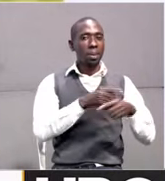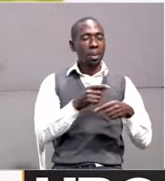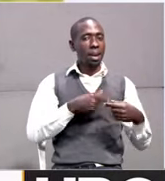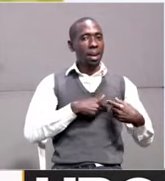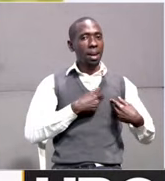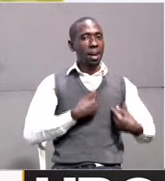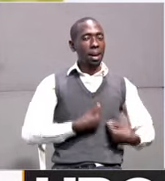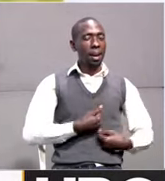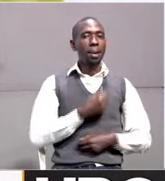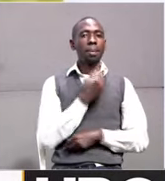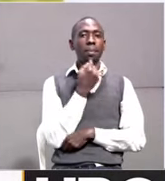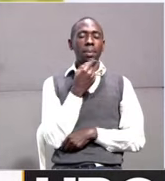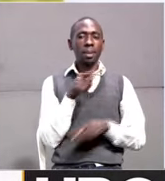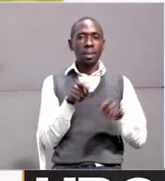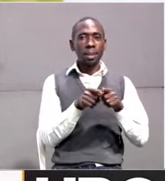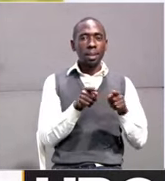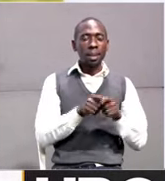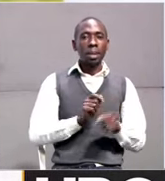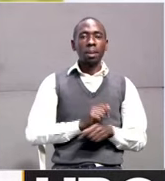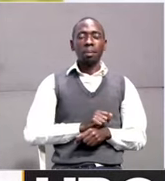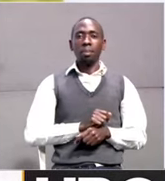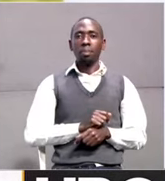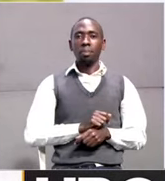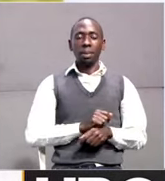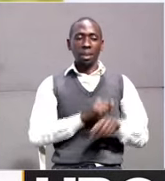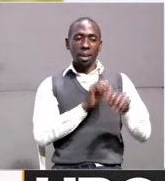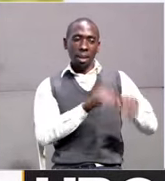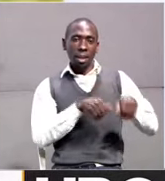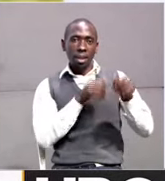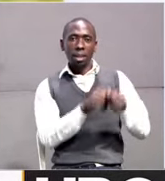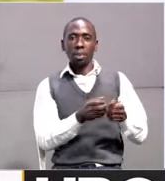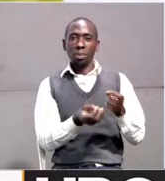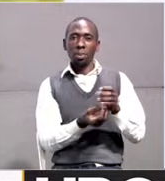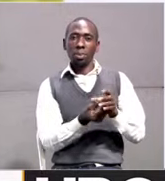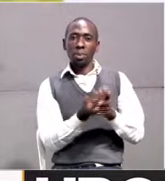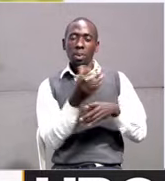and their gardens in excellent order. This is